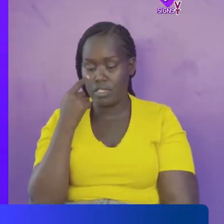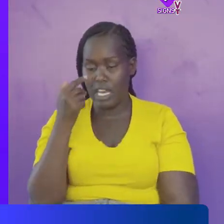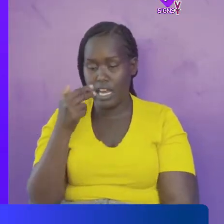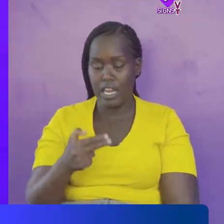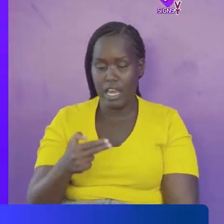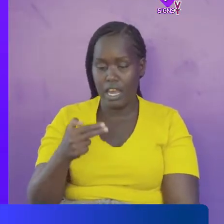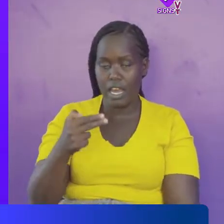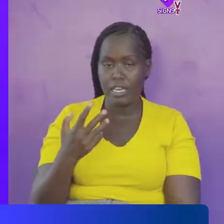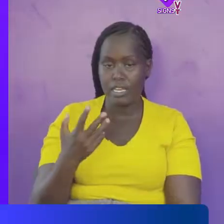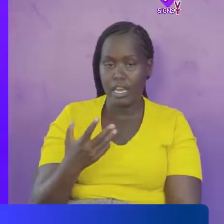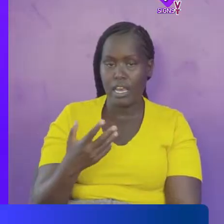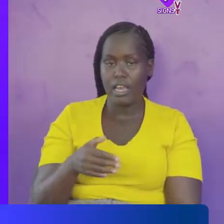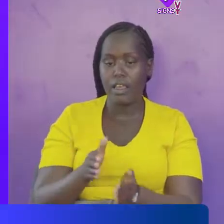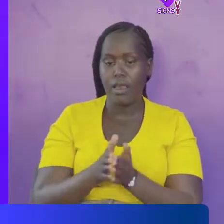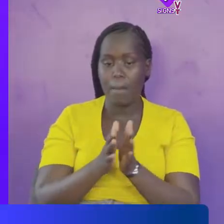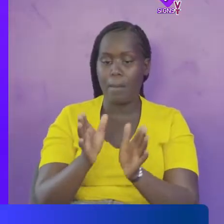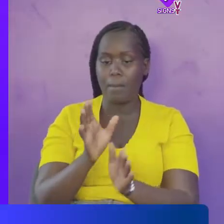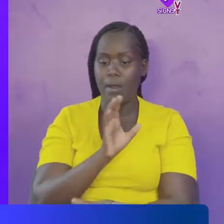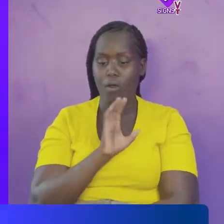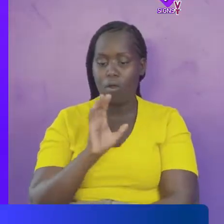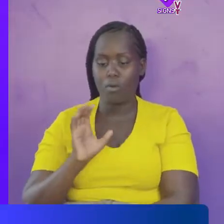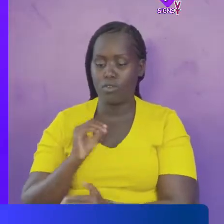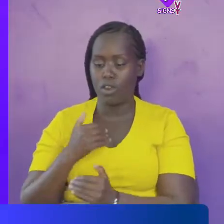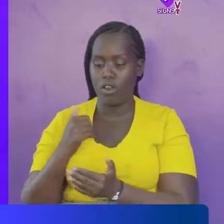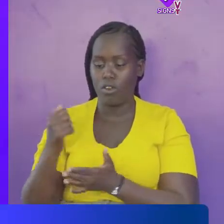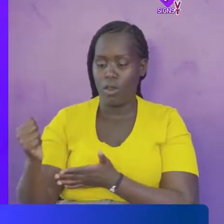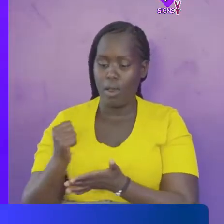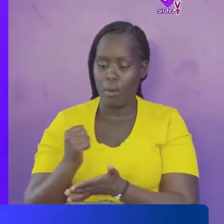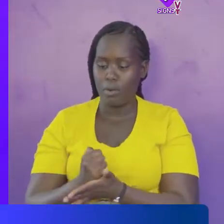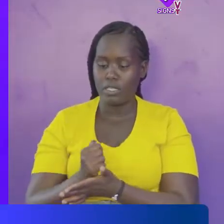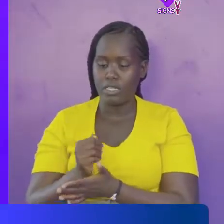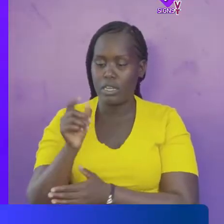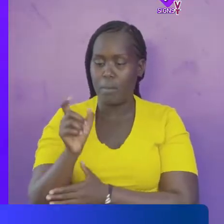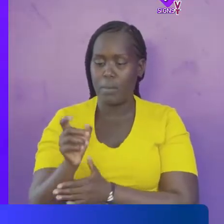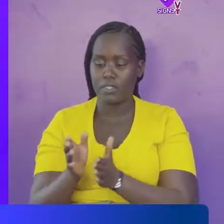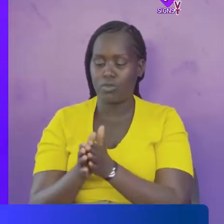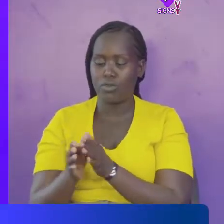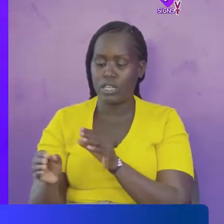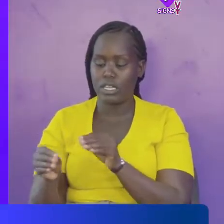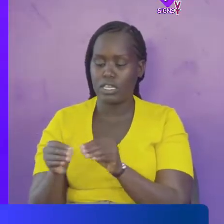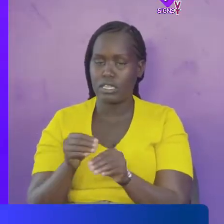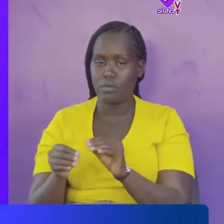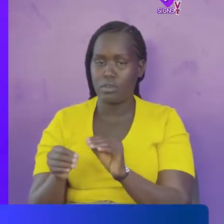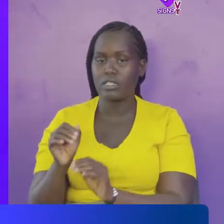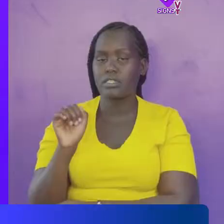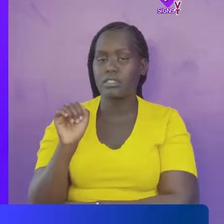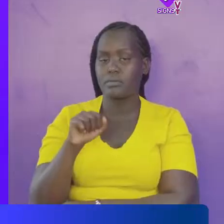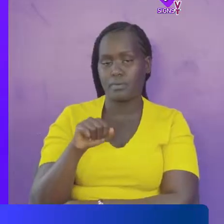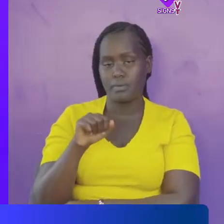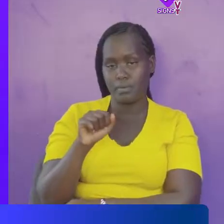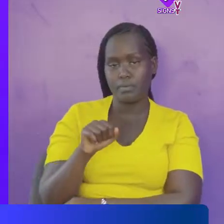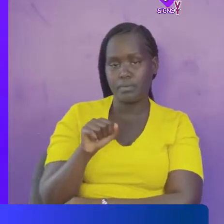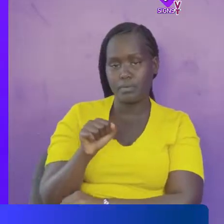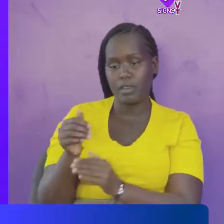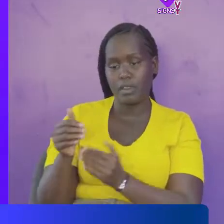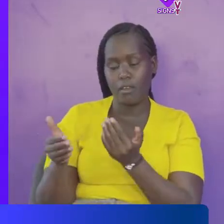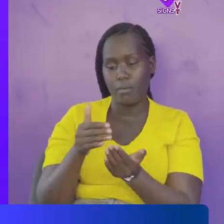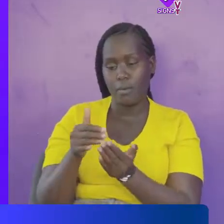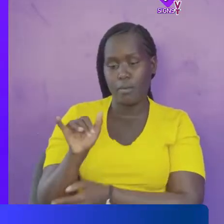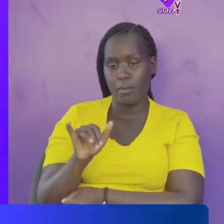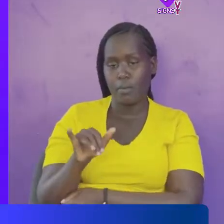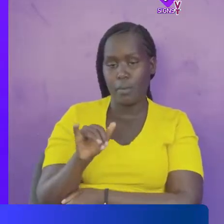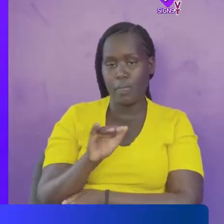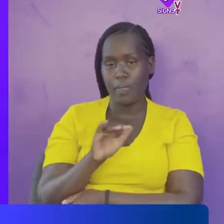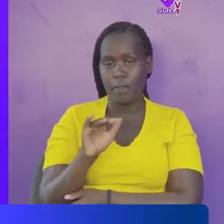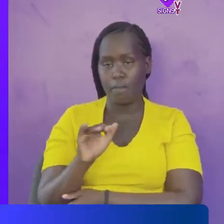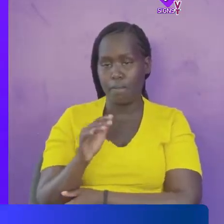Public Service Commission has also appointed some persons with disabilities. Yes. Yeah. And maybe just urging maybe the